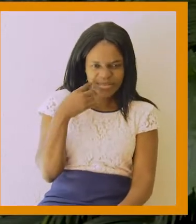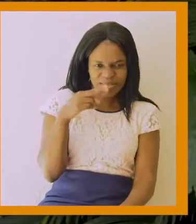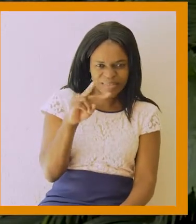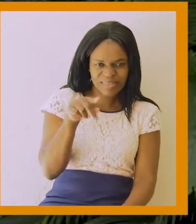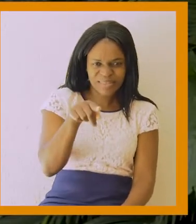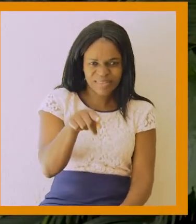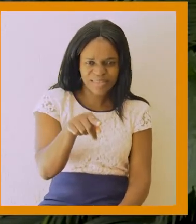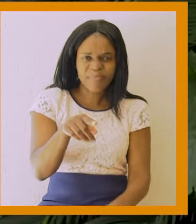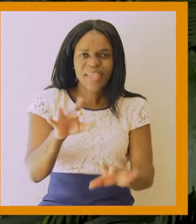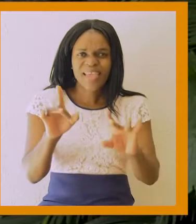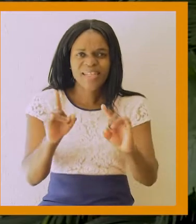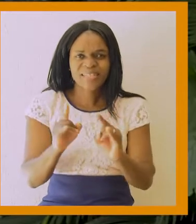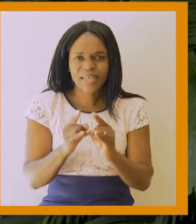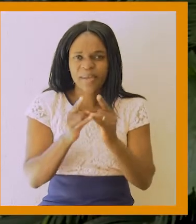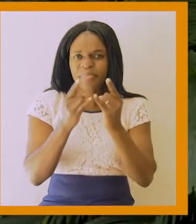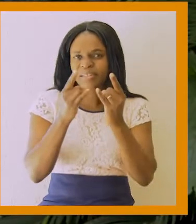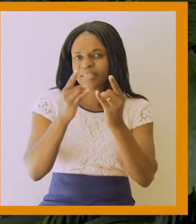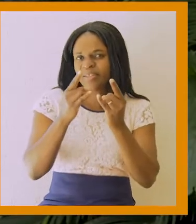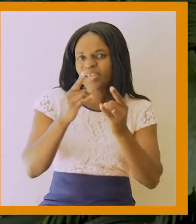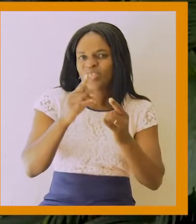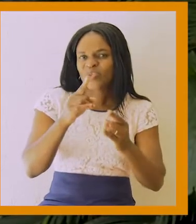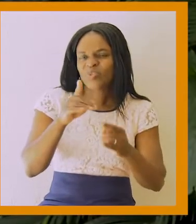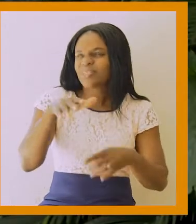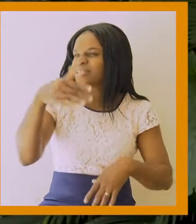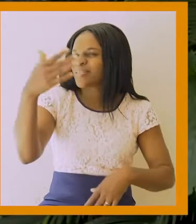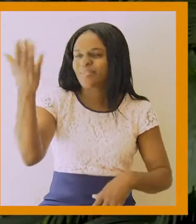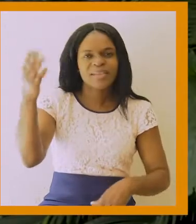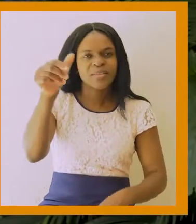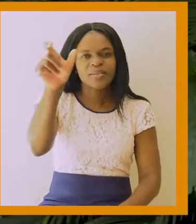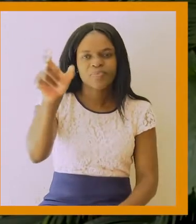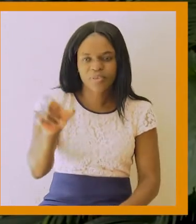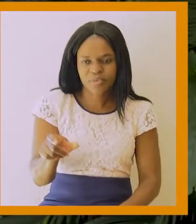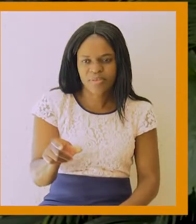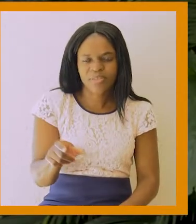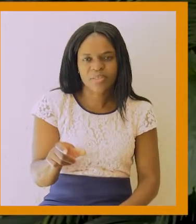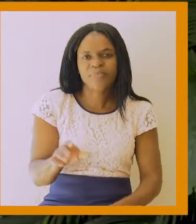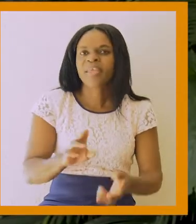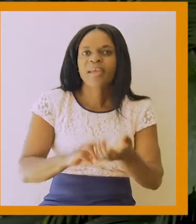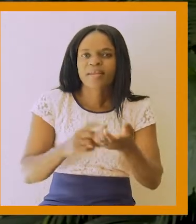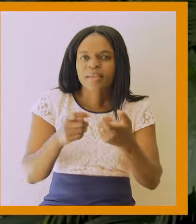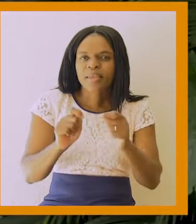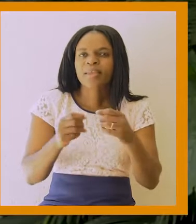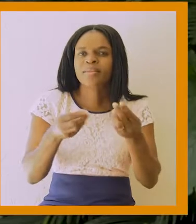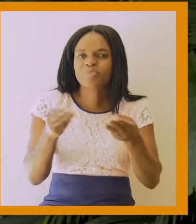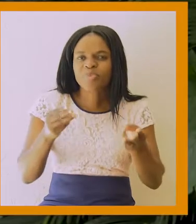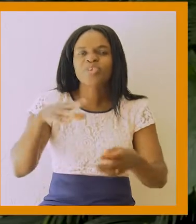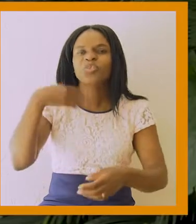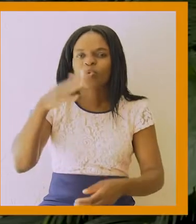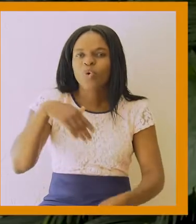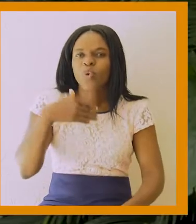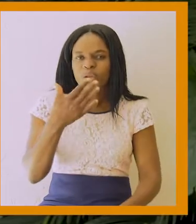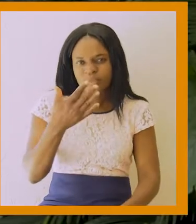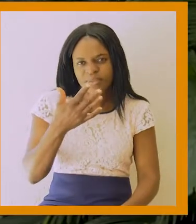being, they'll see it as if it happens elsewhere, mm-hmm. to someone else, and the fingers always